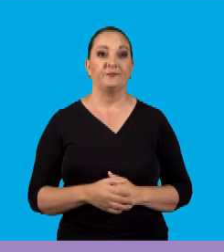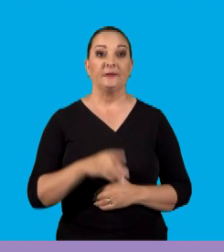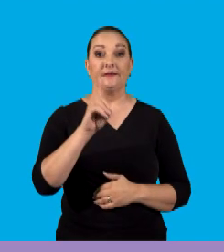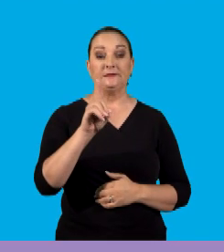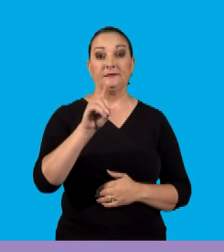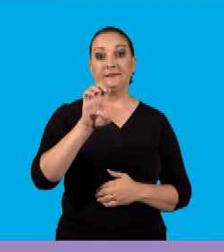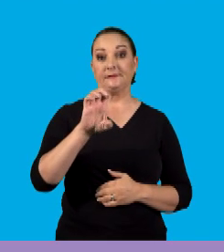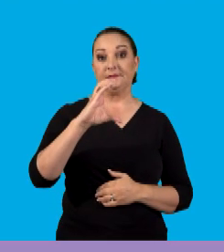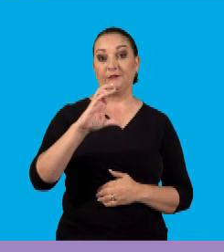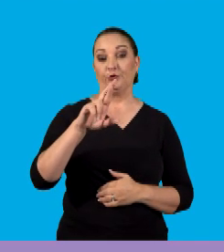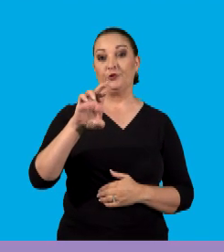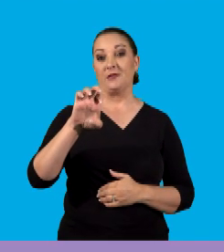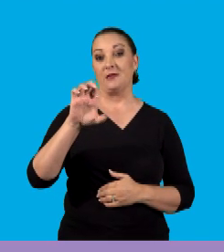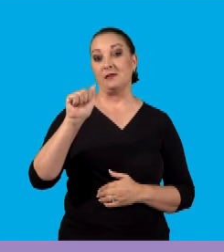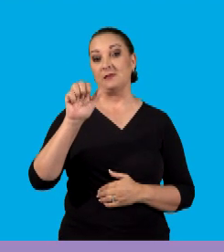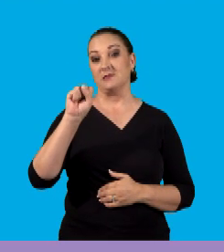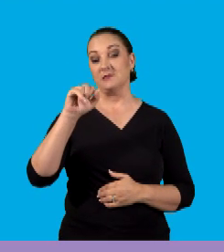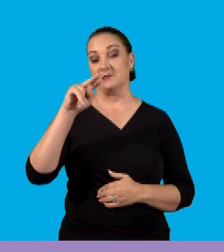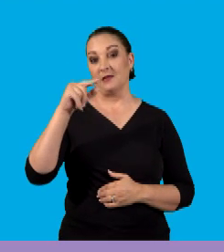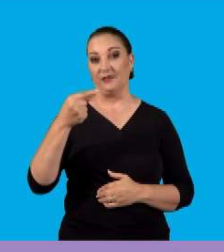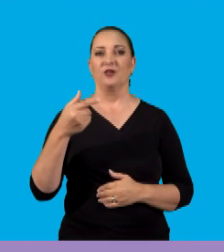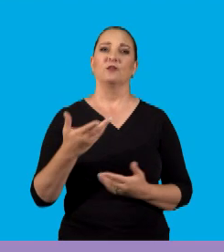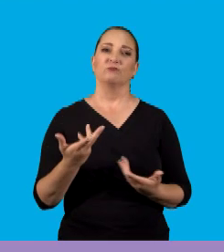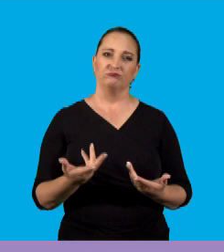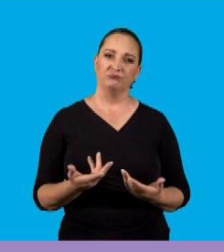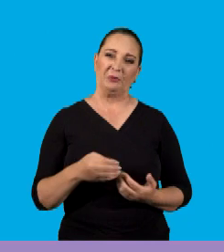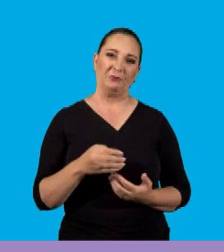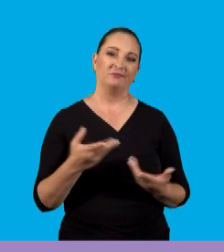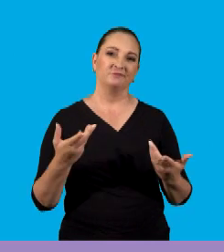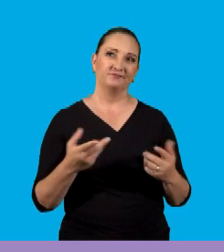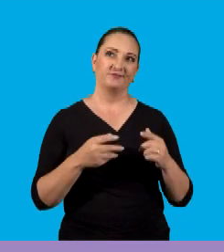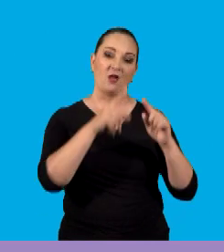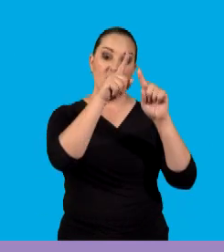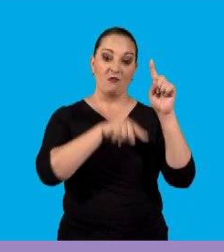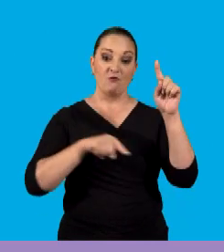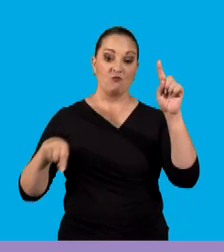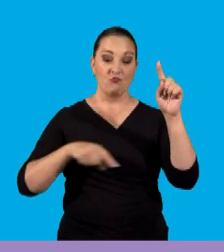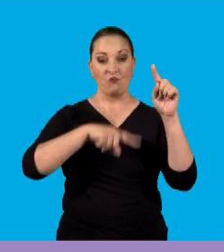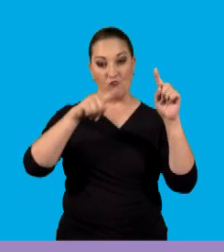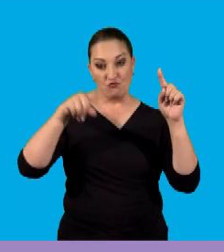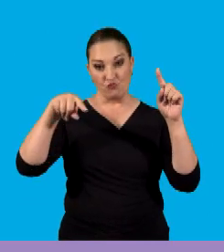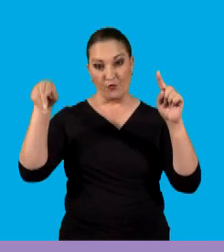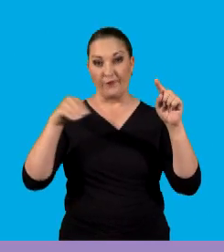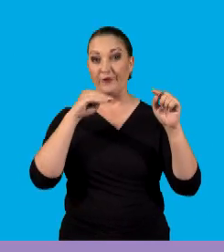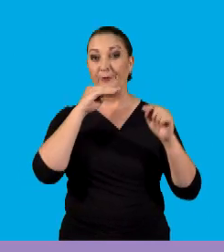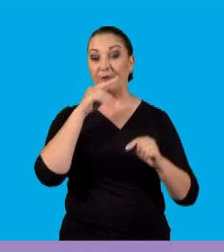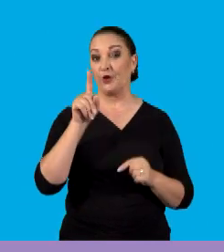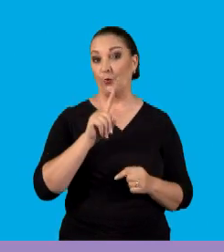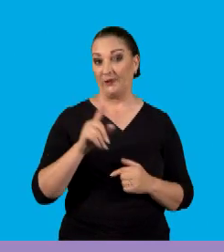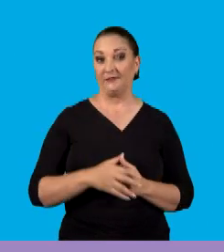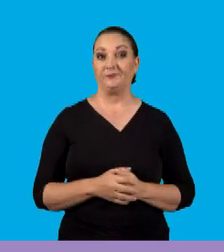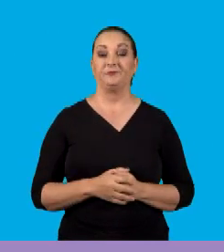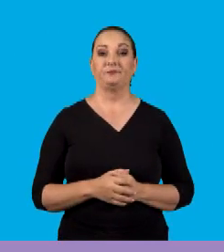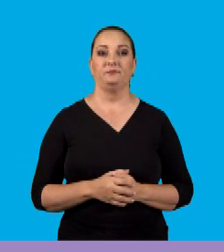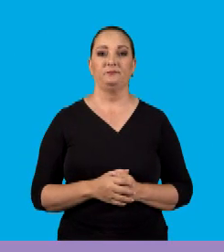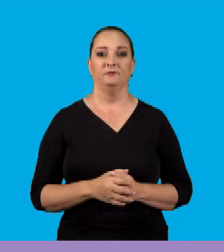going to be looking at keywords such as decreasing graph. Now a decreasing graph, that is a graph that refers to a